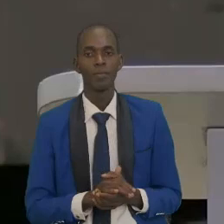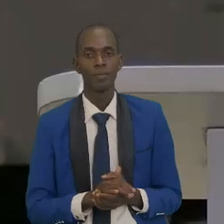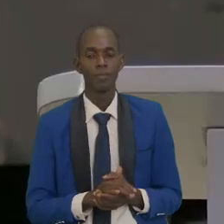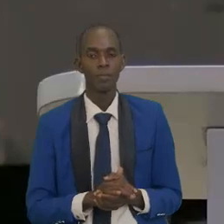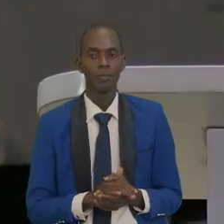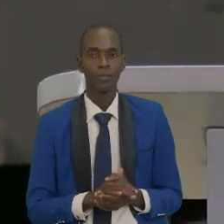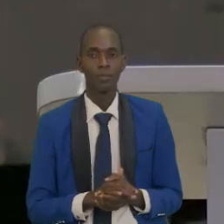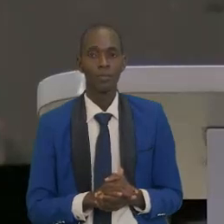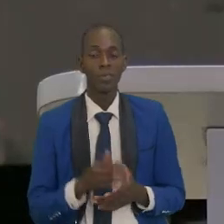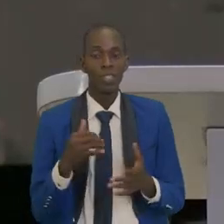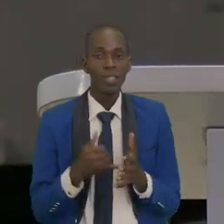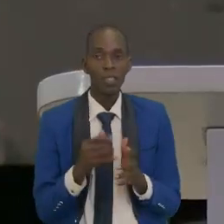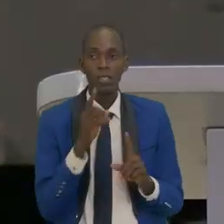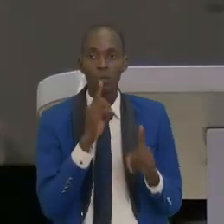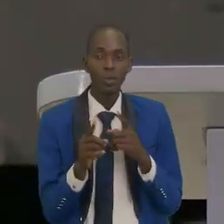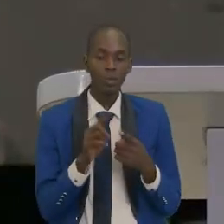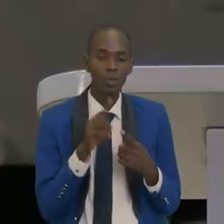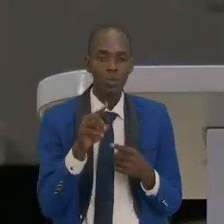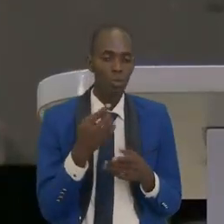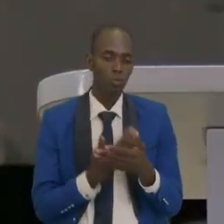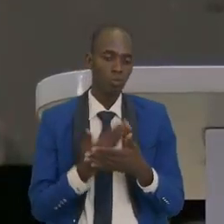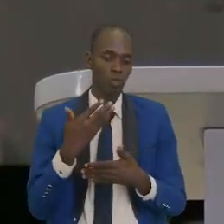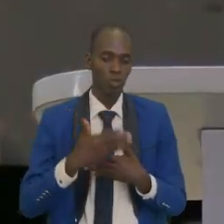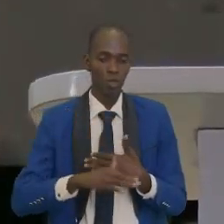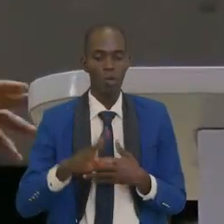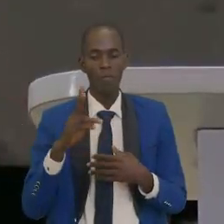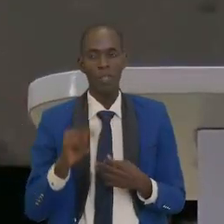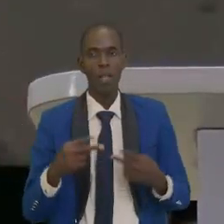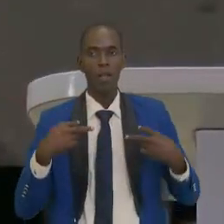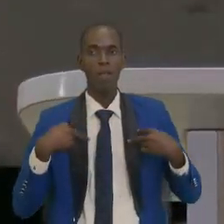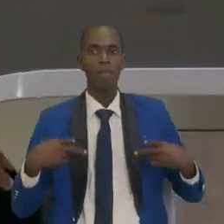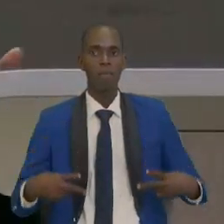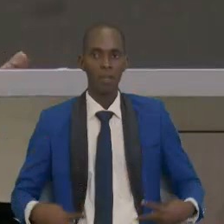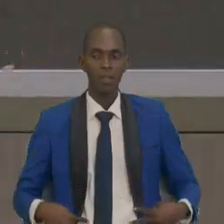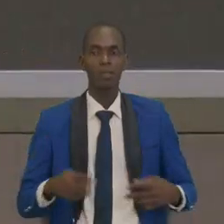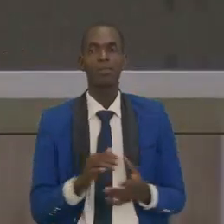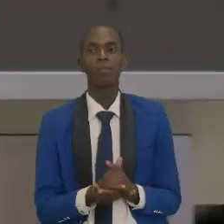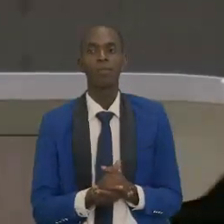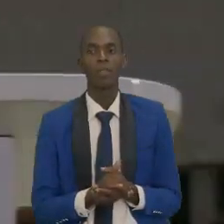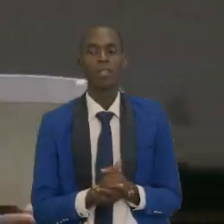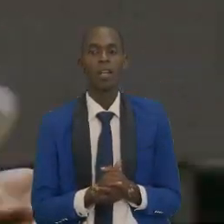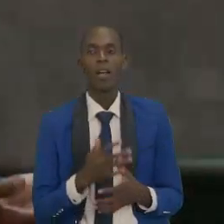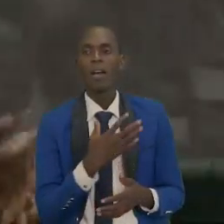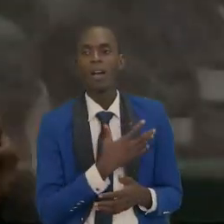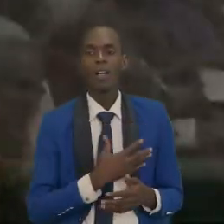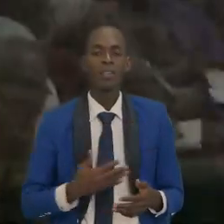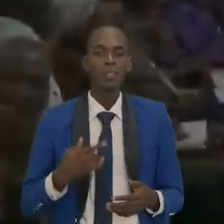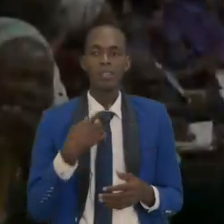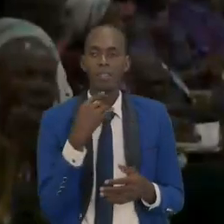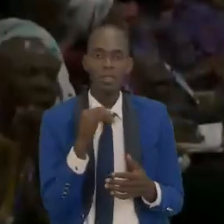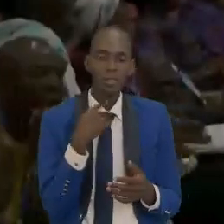he speaks beyond the physical and you are the one to do what he says to